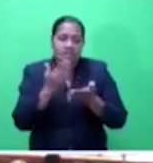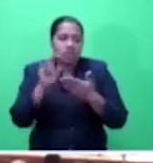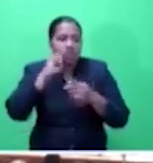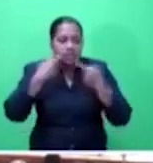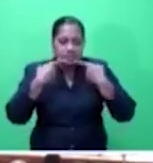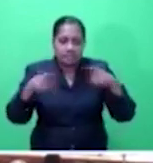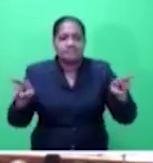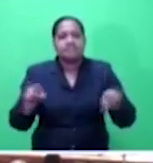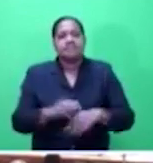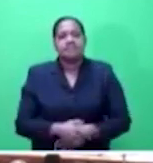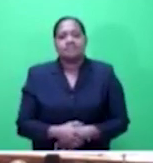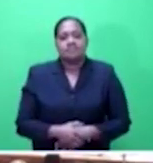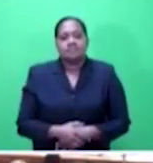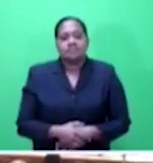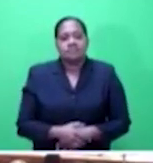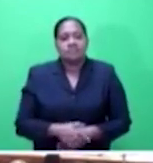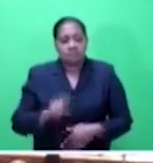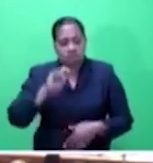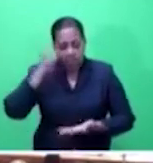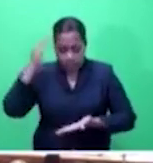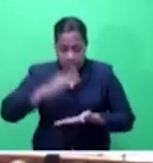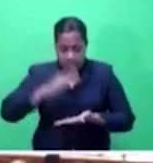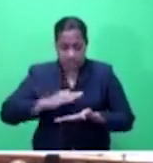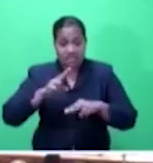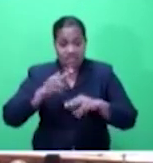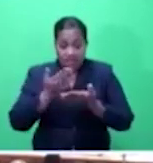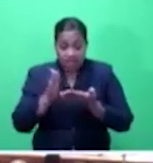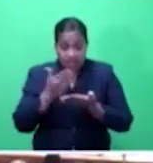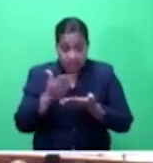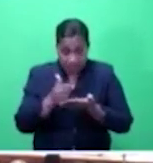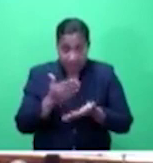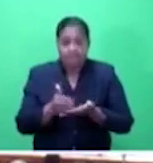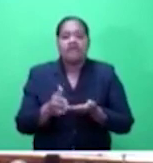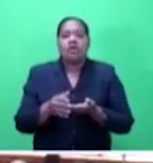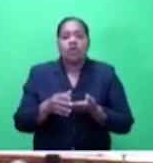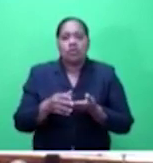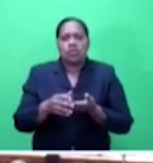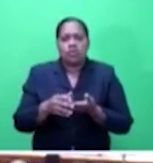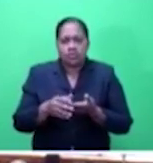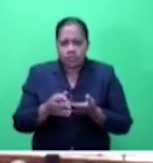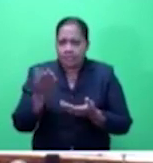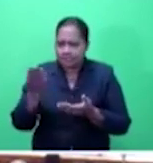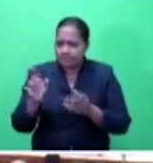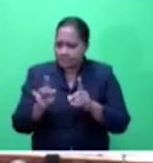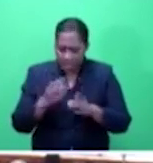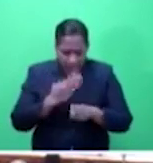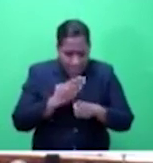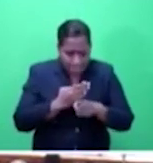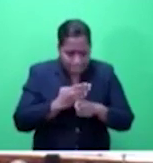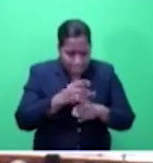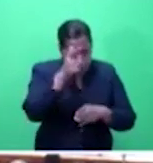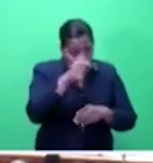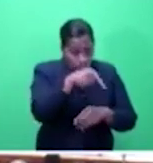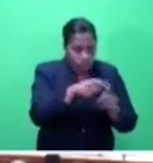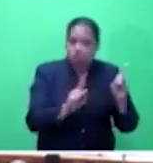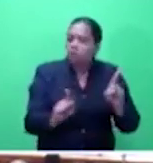is helping employers by reducing the FNPF commitments, we expect employers to work closely with FNPF to assist with the withdrawal